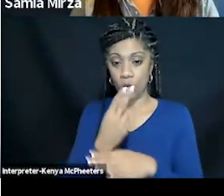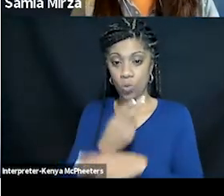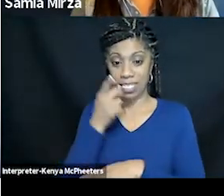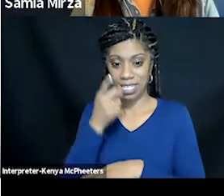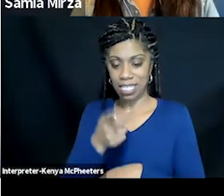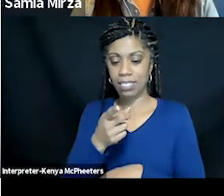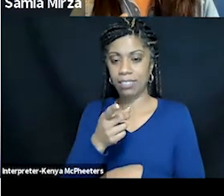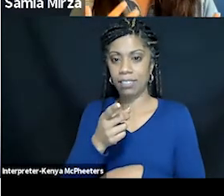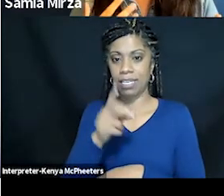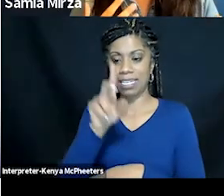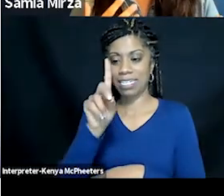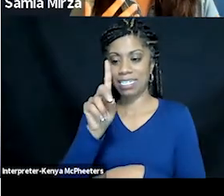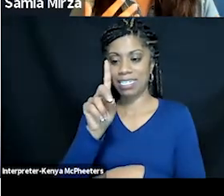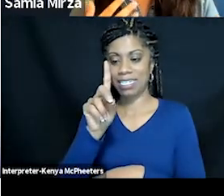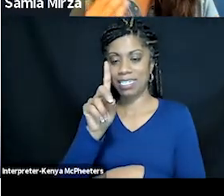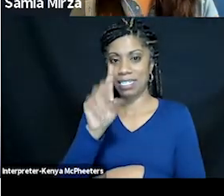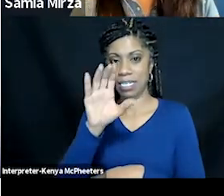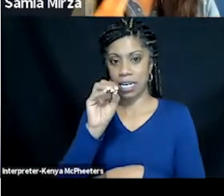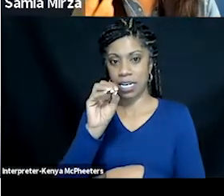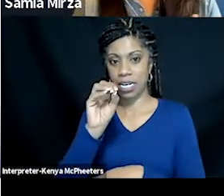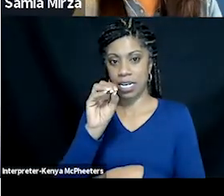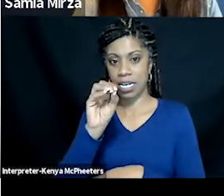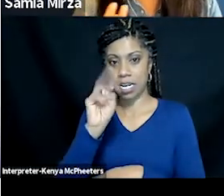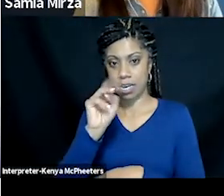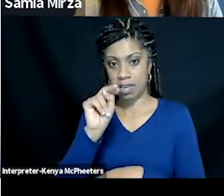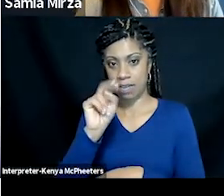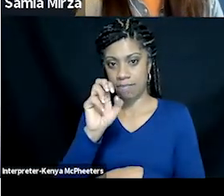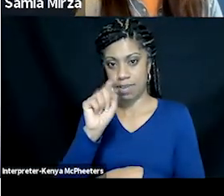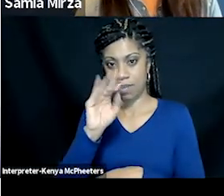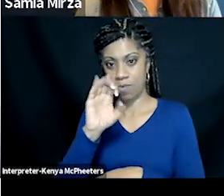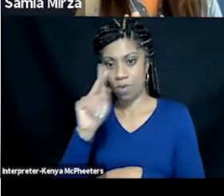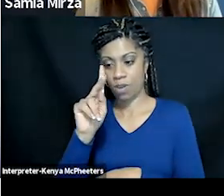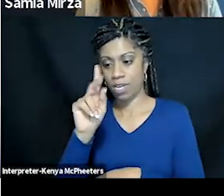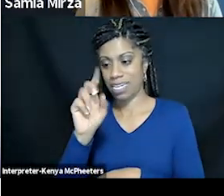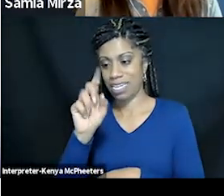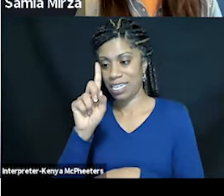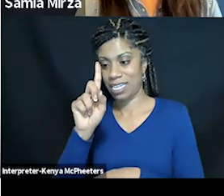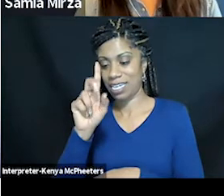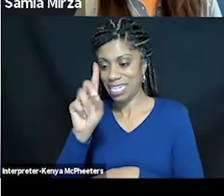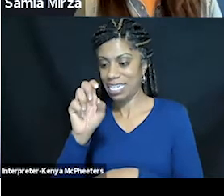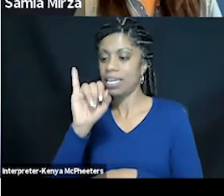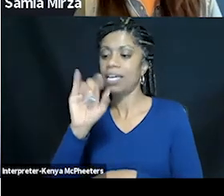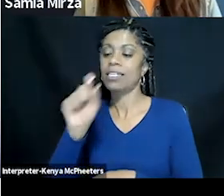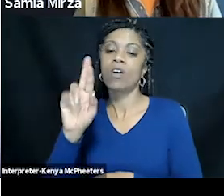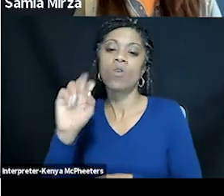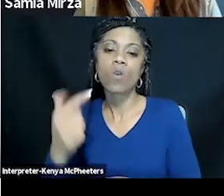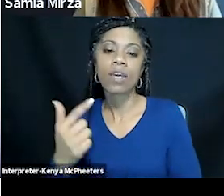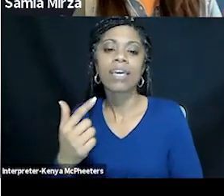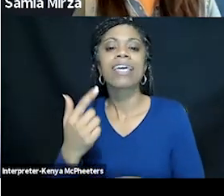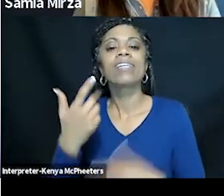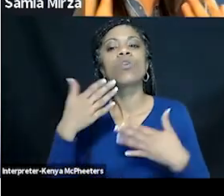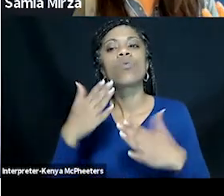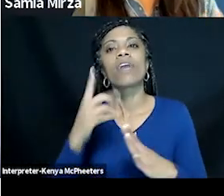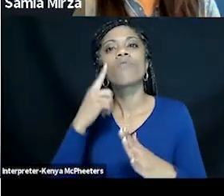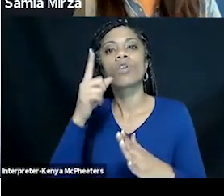and specifically tangible, actionable ways that you as a communicator can